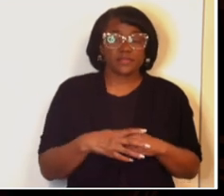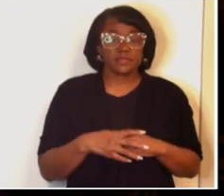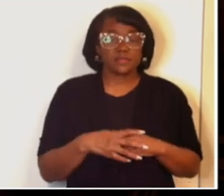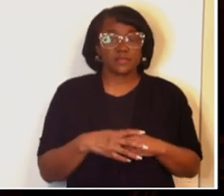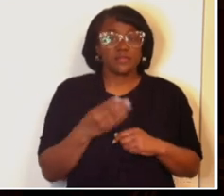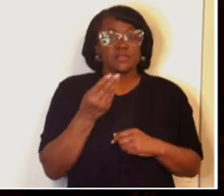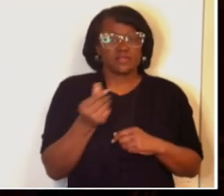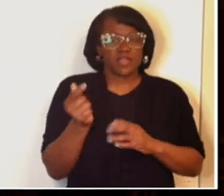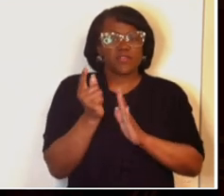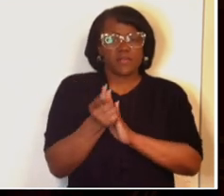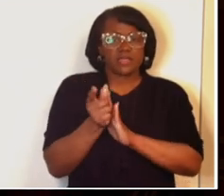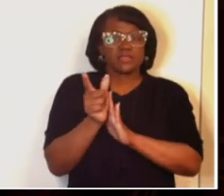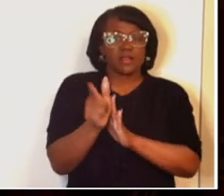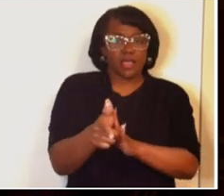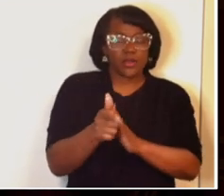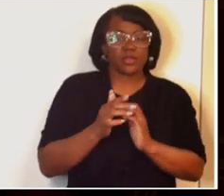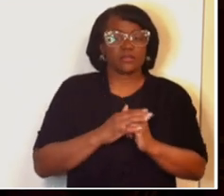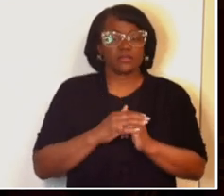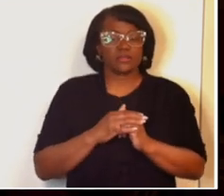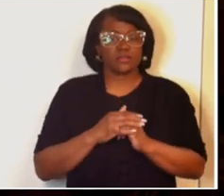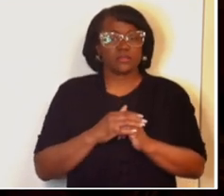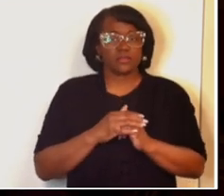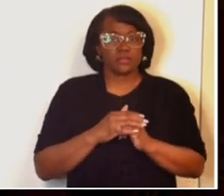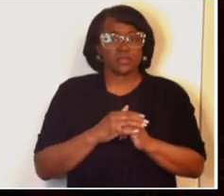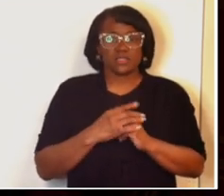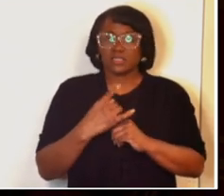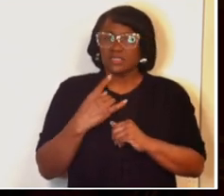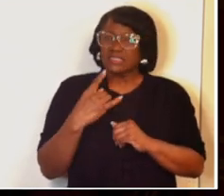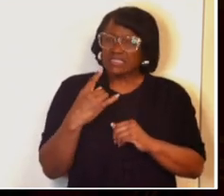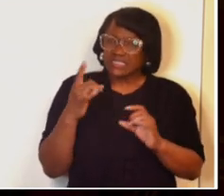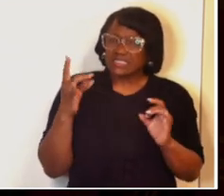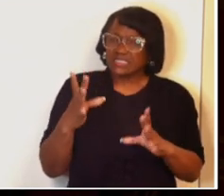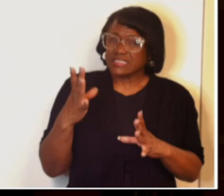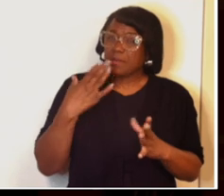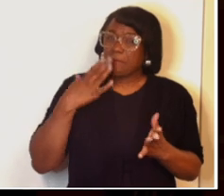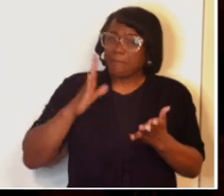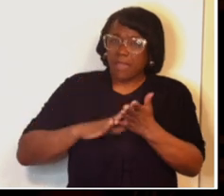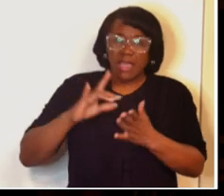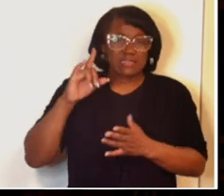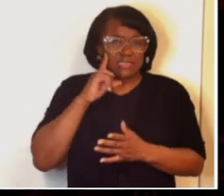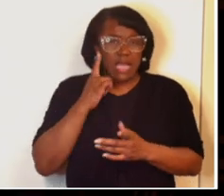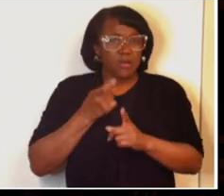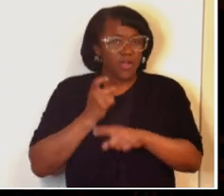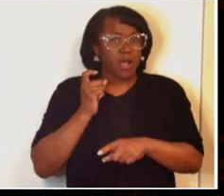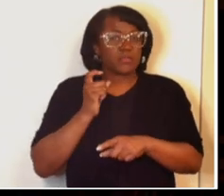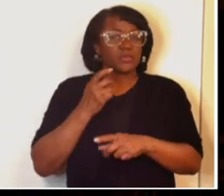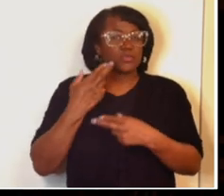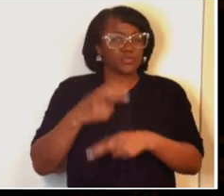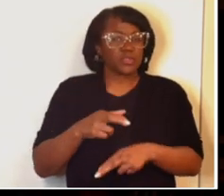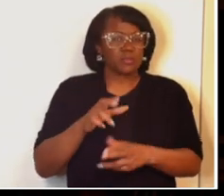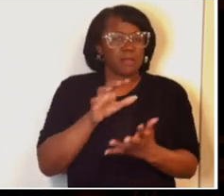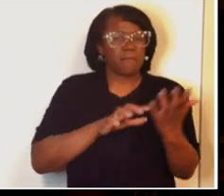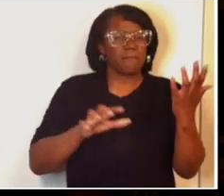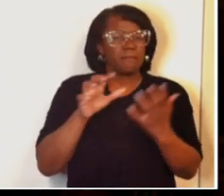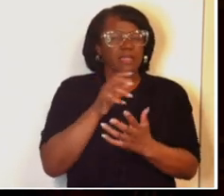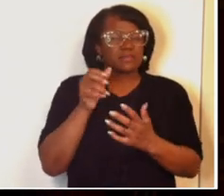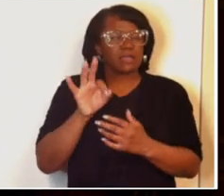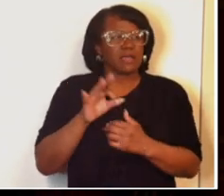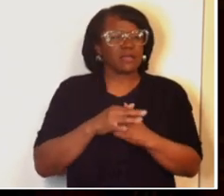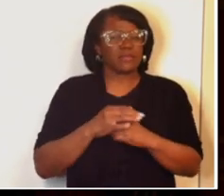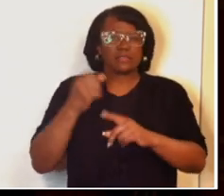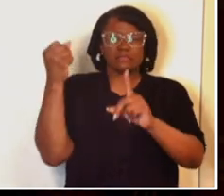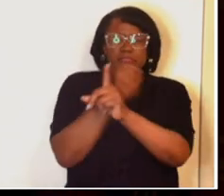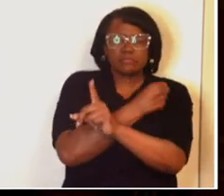Several minutes later, very disturbing sounds came out of the room. It was a mixture of